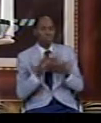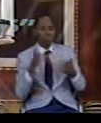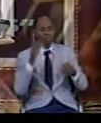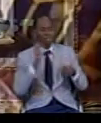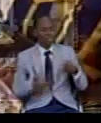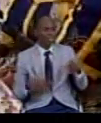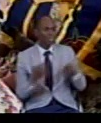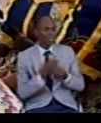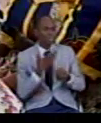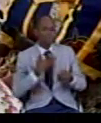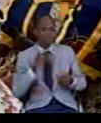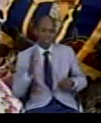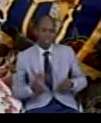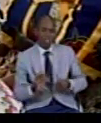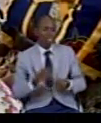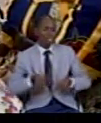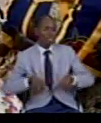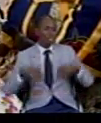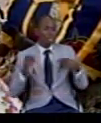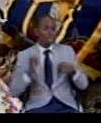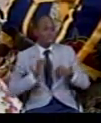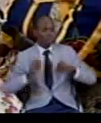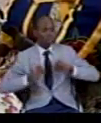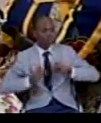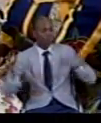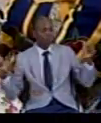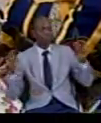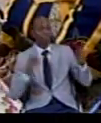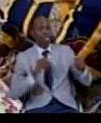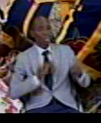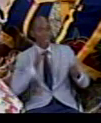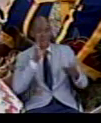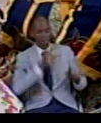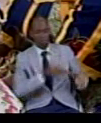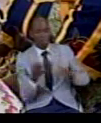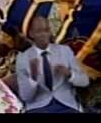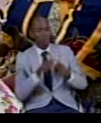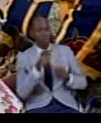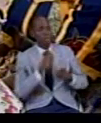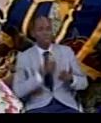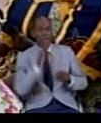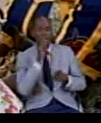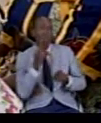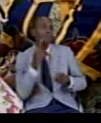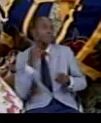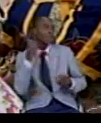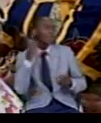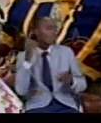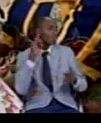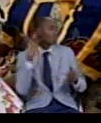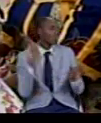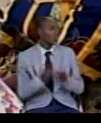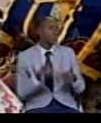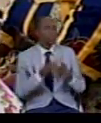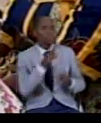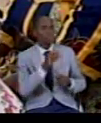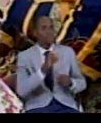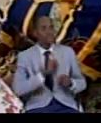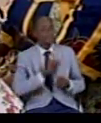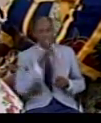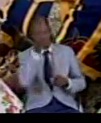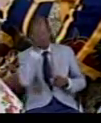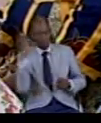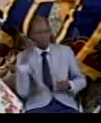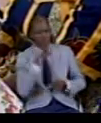me, I deny you, I am deaf to you, I am dumb to you, I disobey you, I discipline